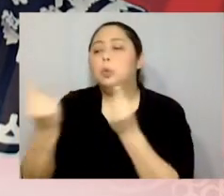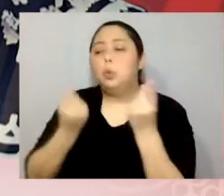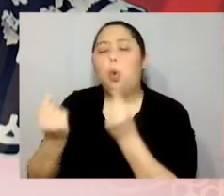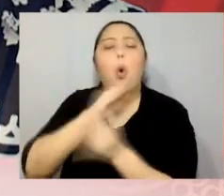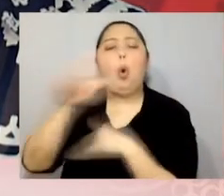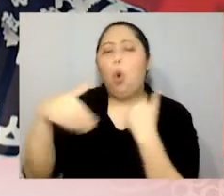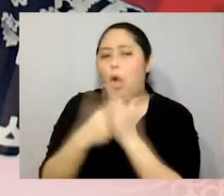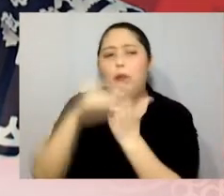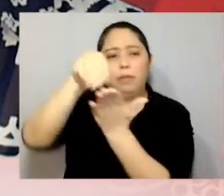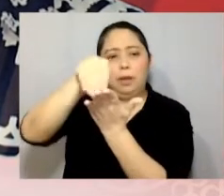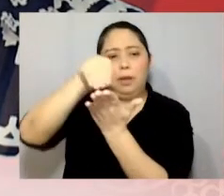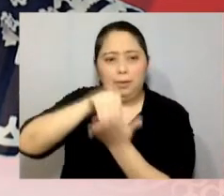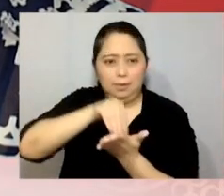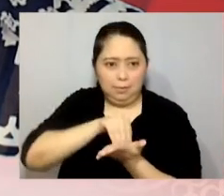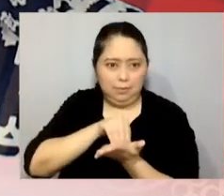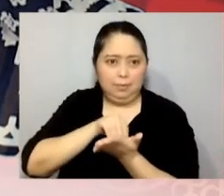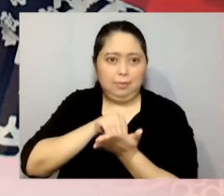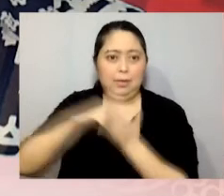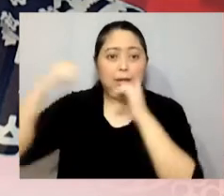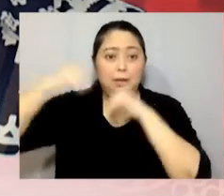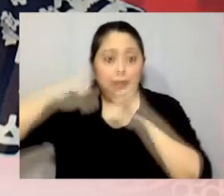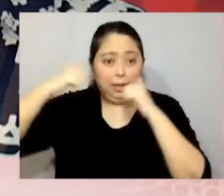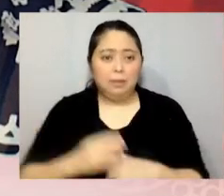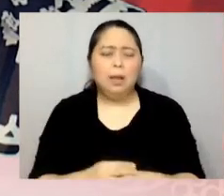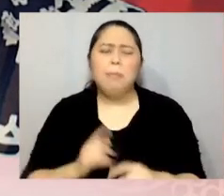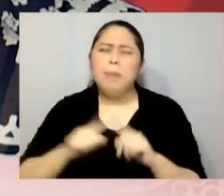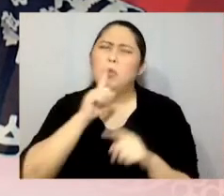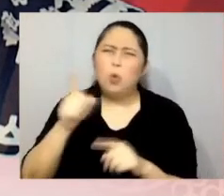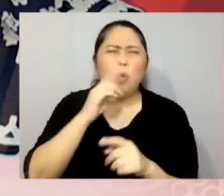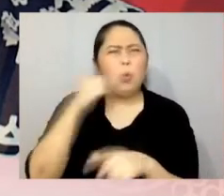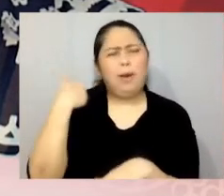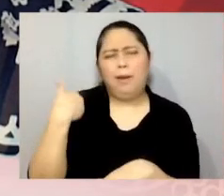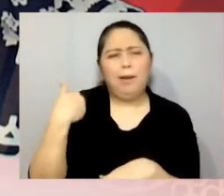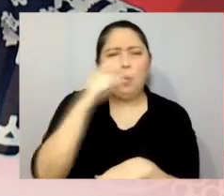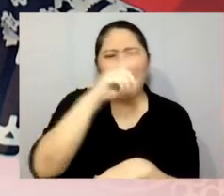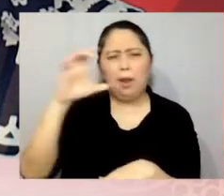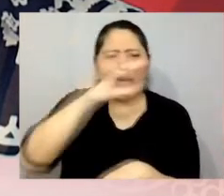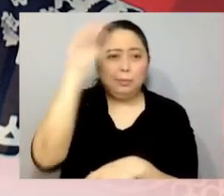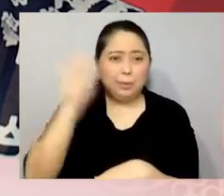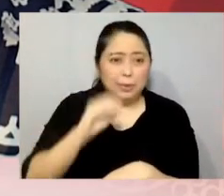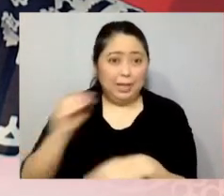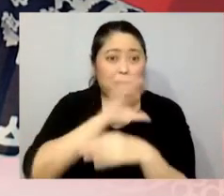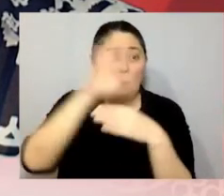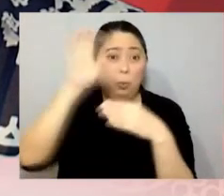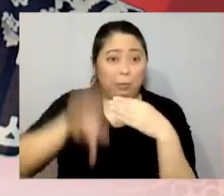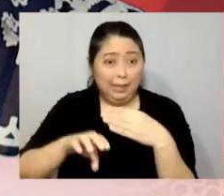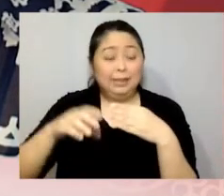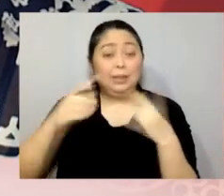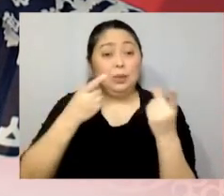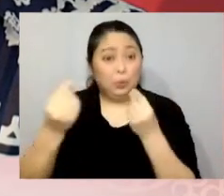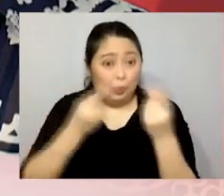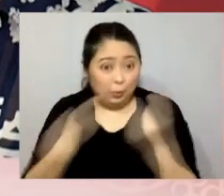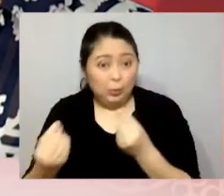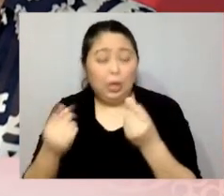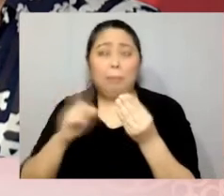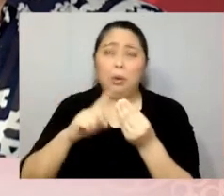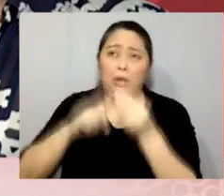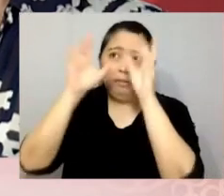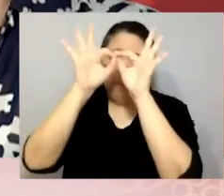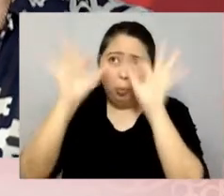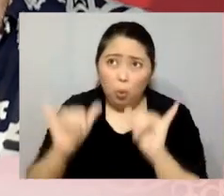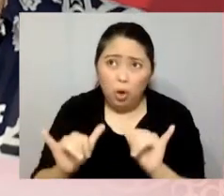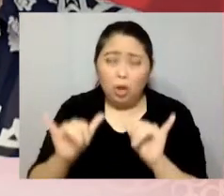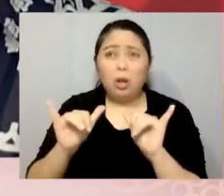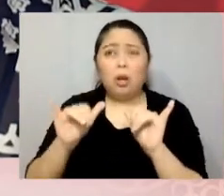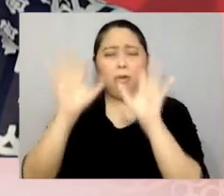all of the provisions of the agreements of the government and MILF, especially the framework agreement on the Bangsamoro and the comprehensive agreement